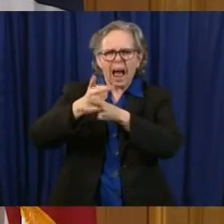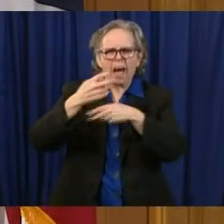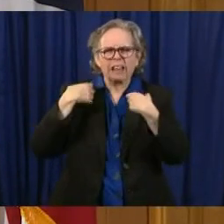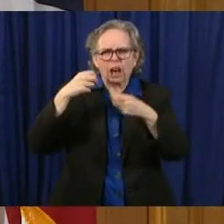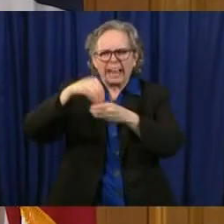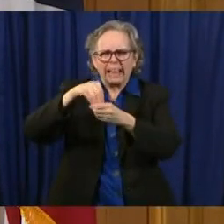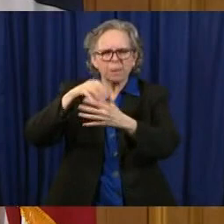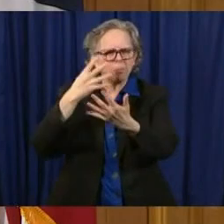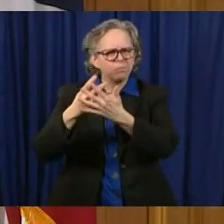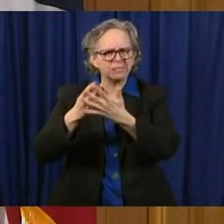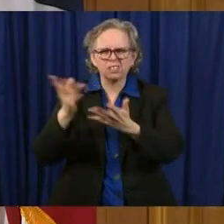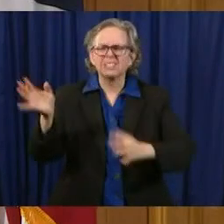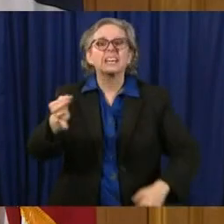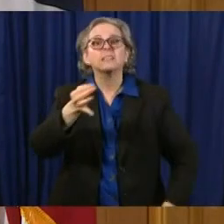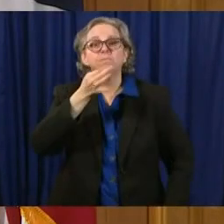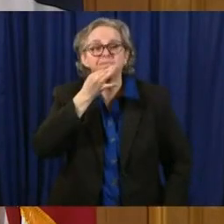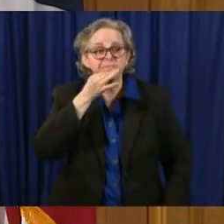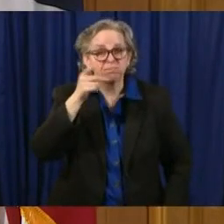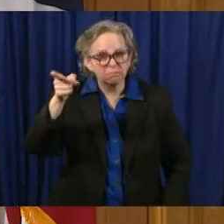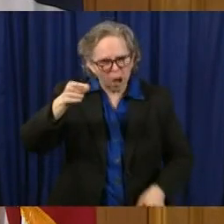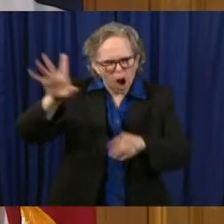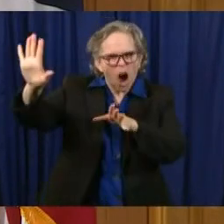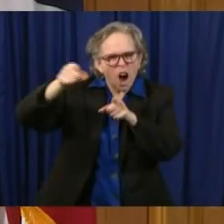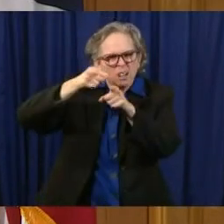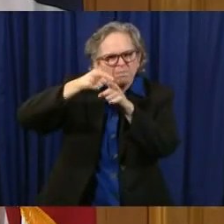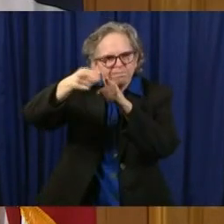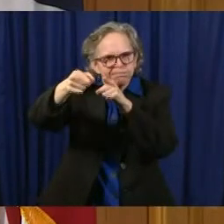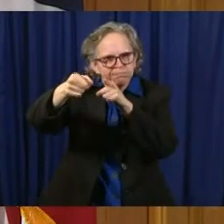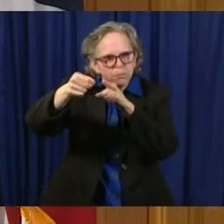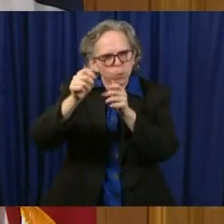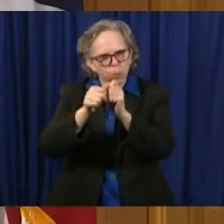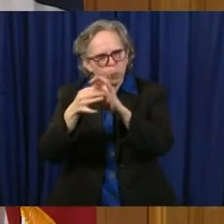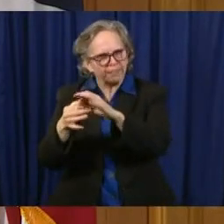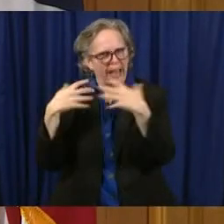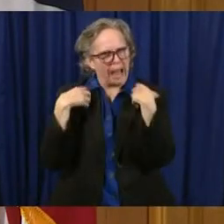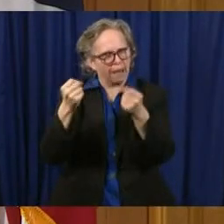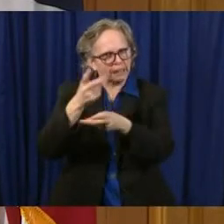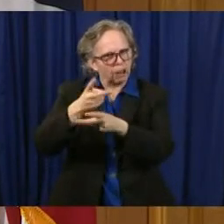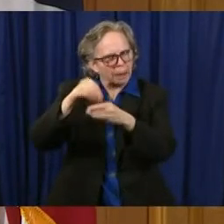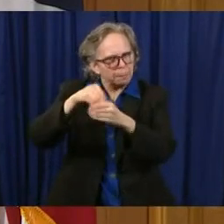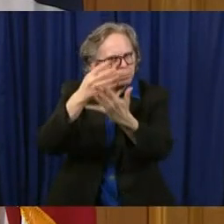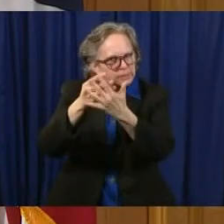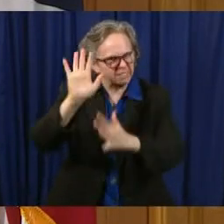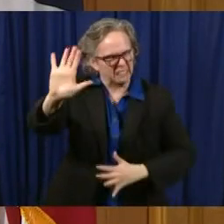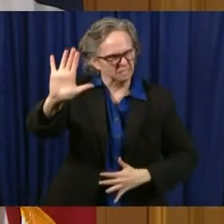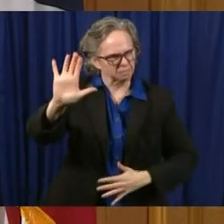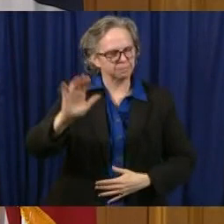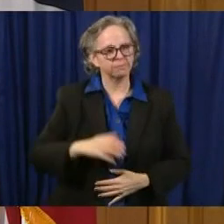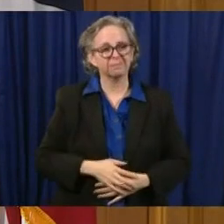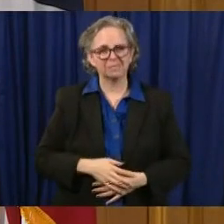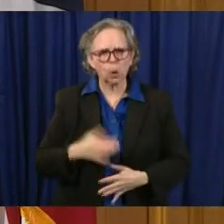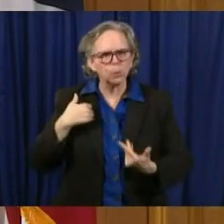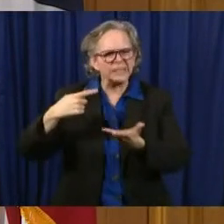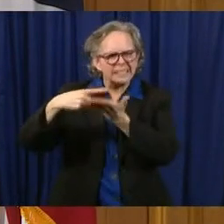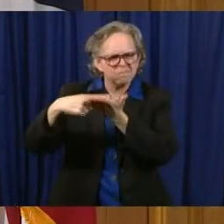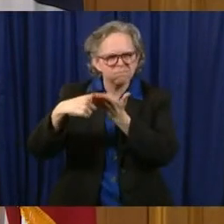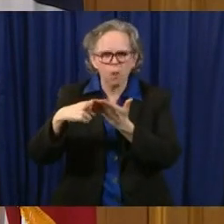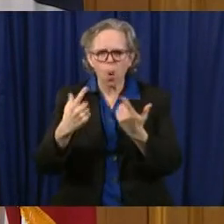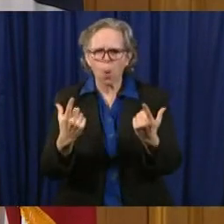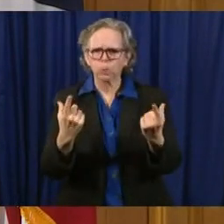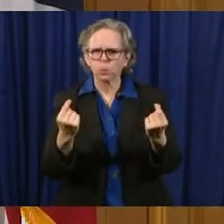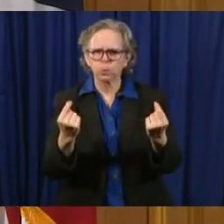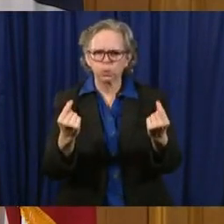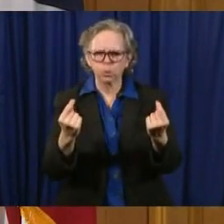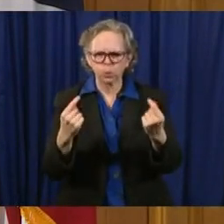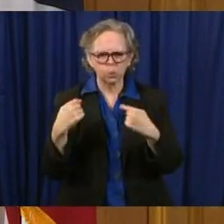she really has specialized. And I've gone through on several different occasions the different things that we are doing and have done, and that she